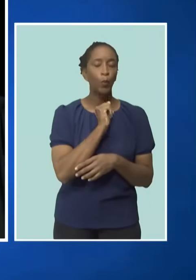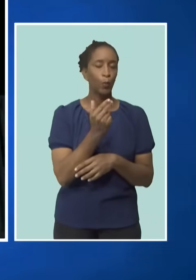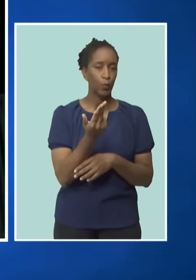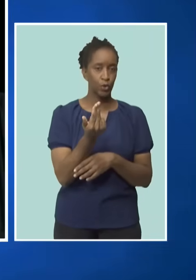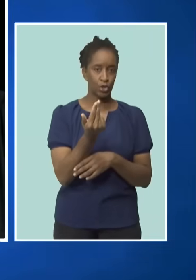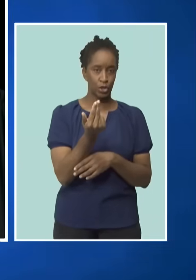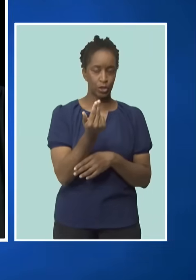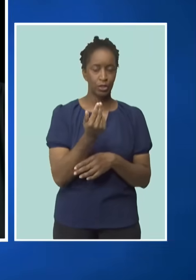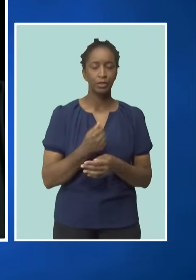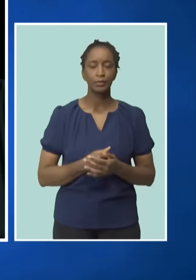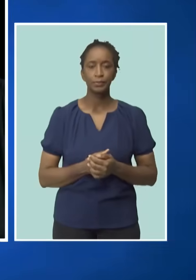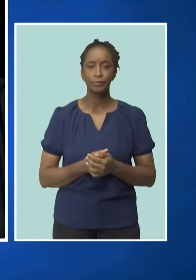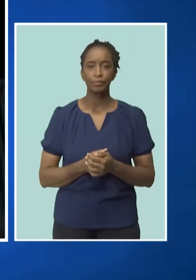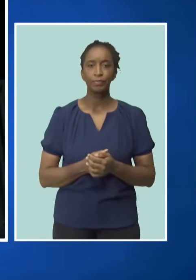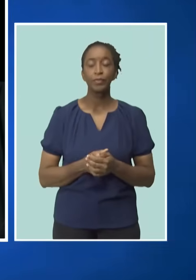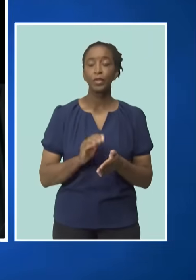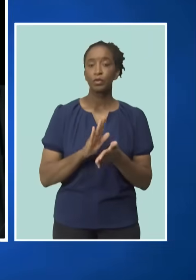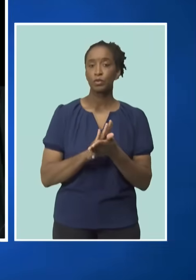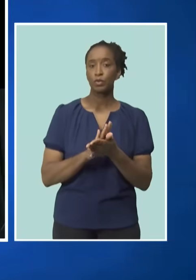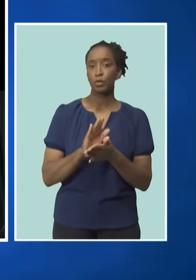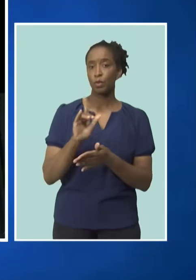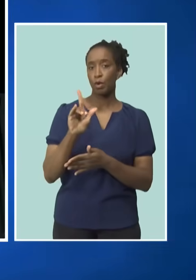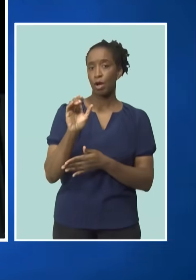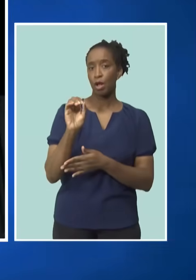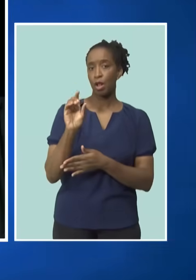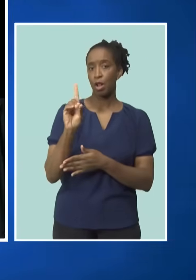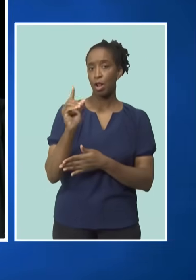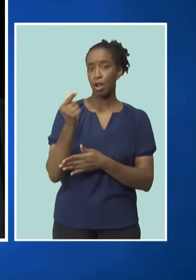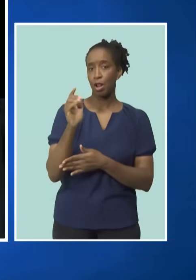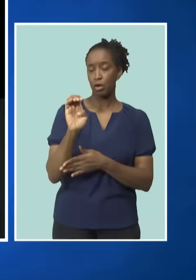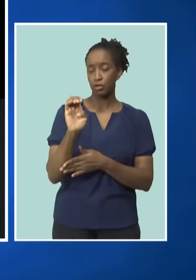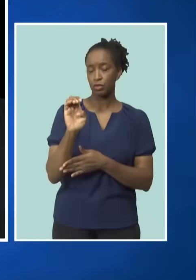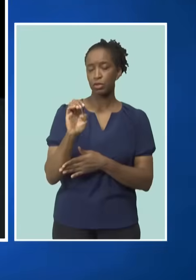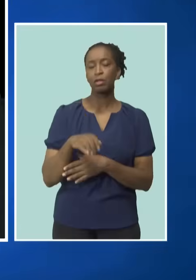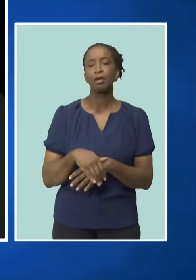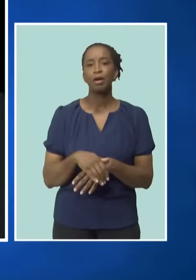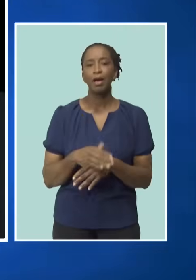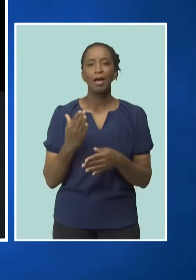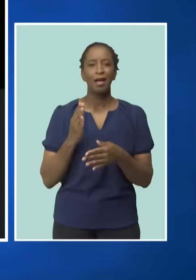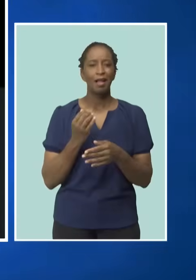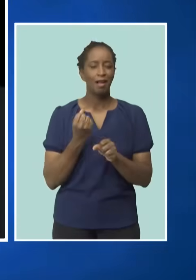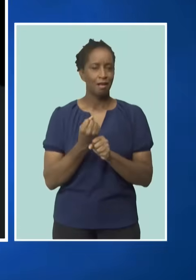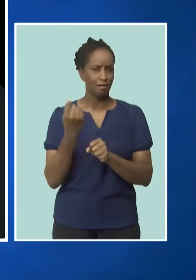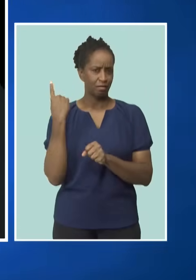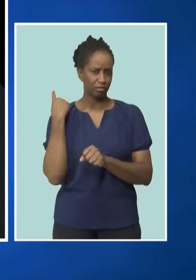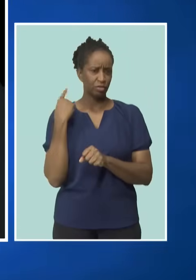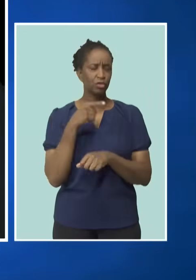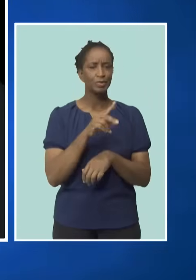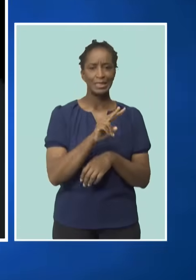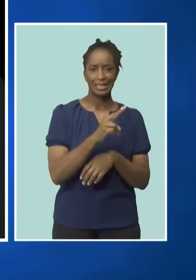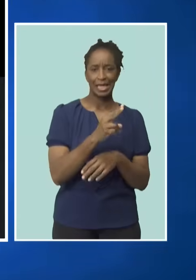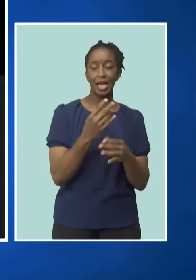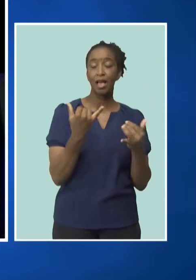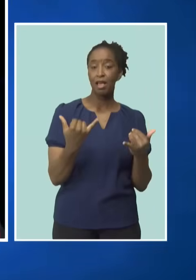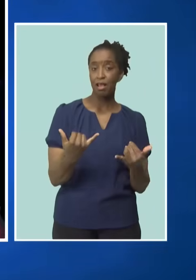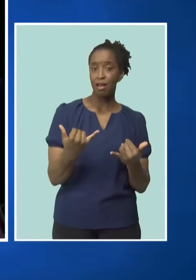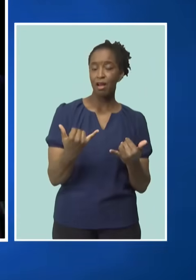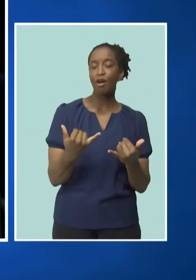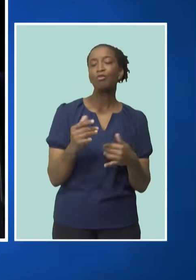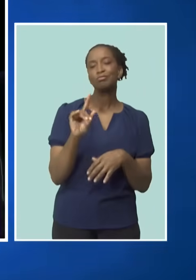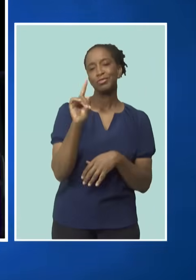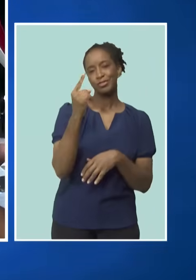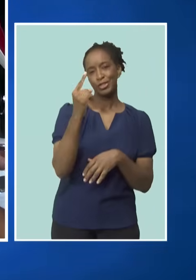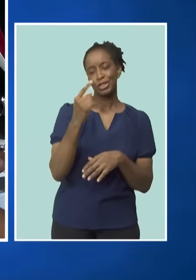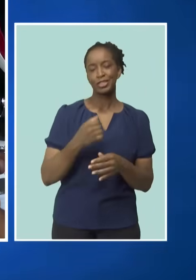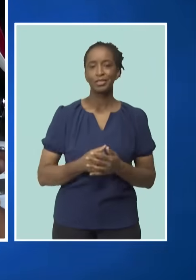student, Kincaid placed second last year, but this time around he brought his A game to the stage and secured the top